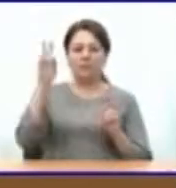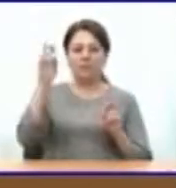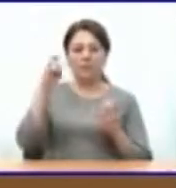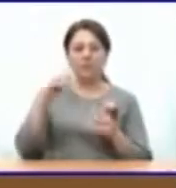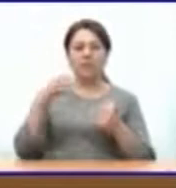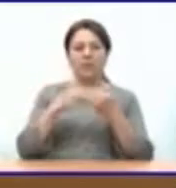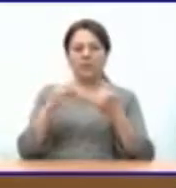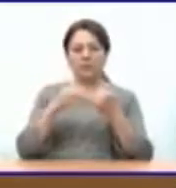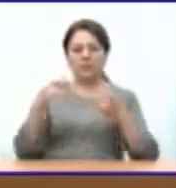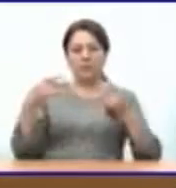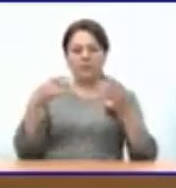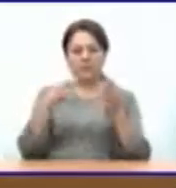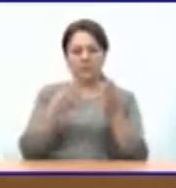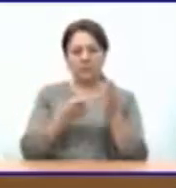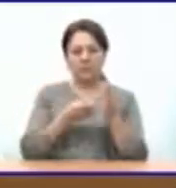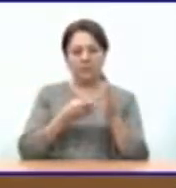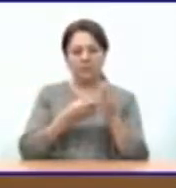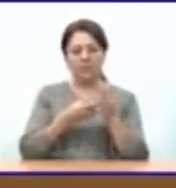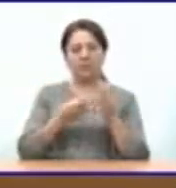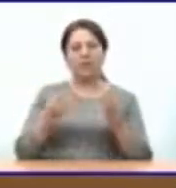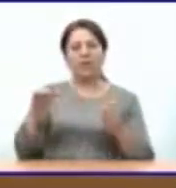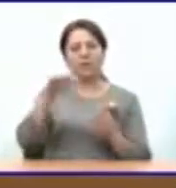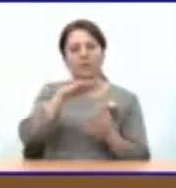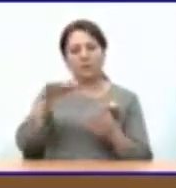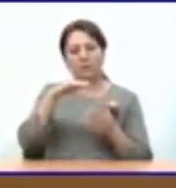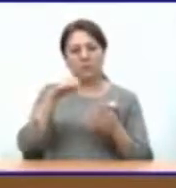yerning magnit maydoni haqida gaplashamiz.